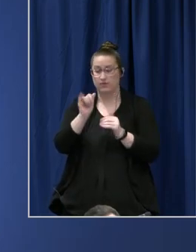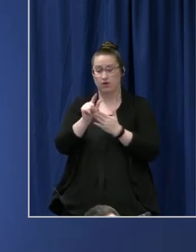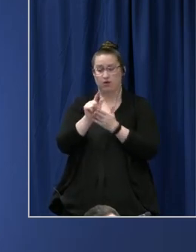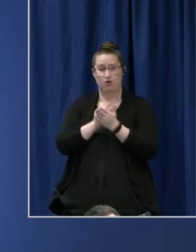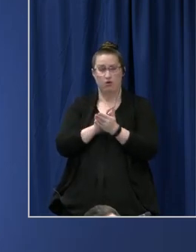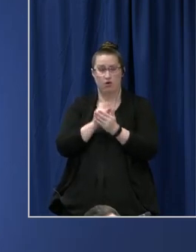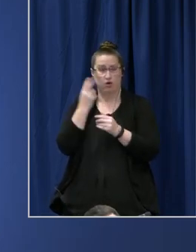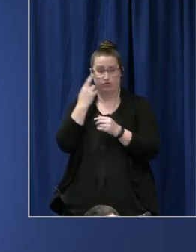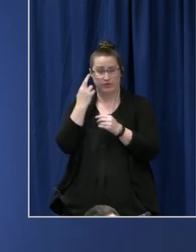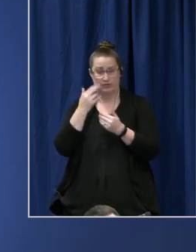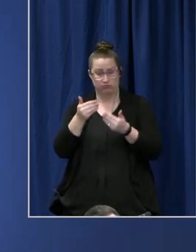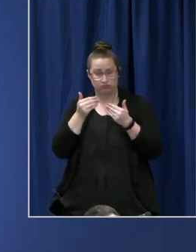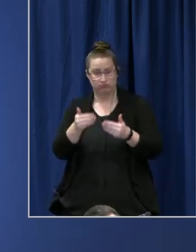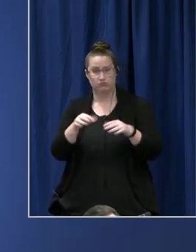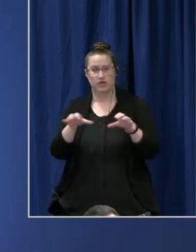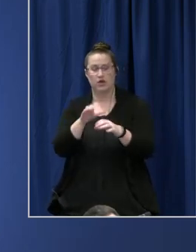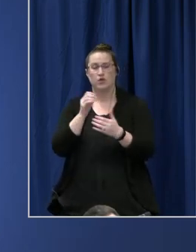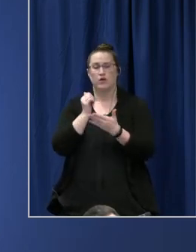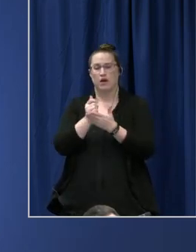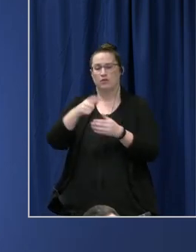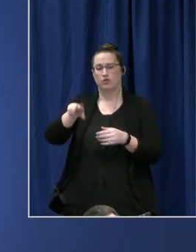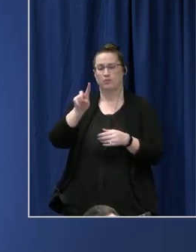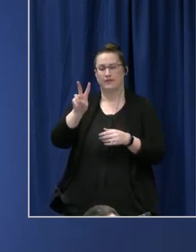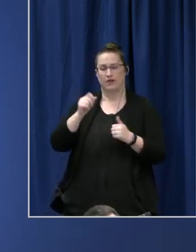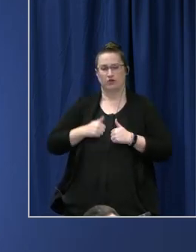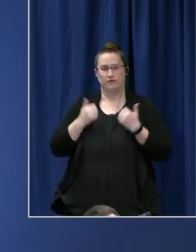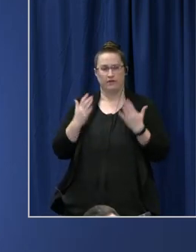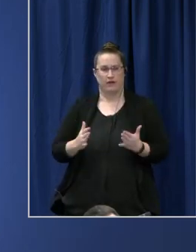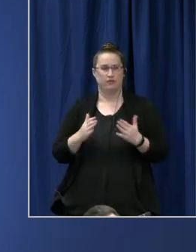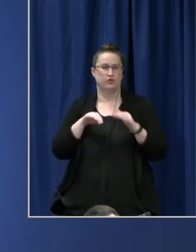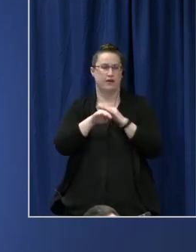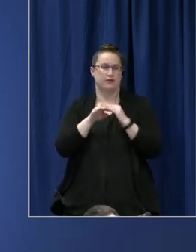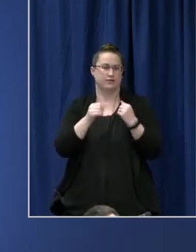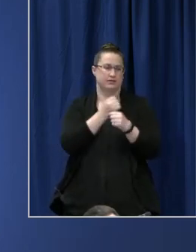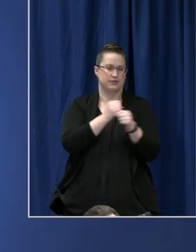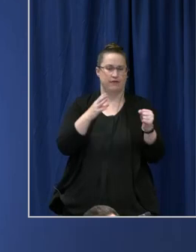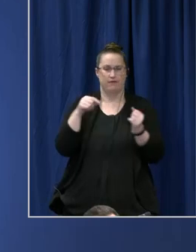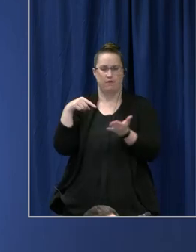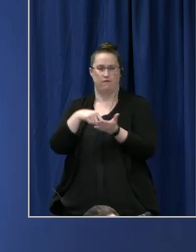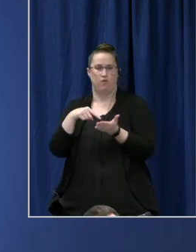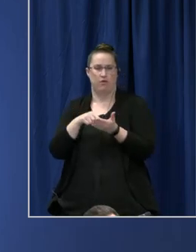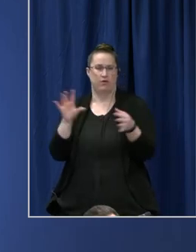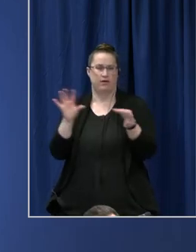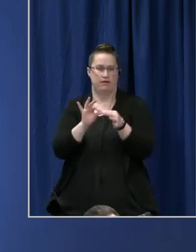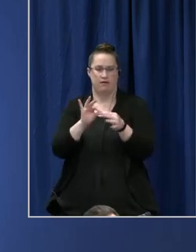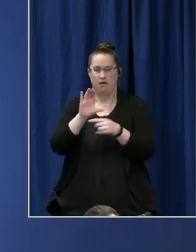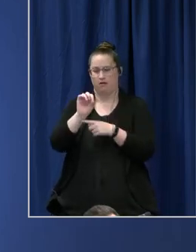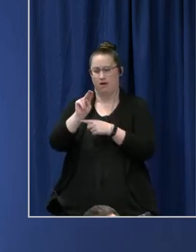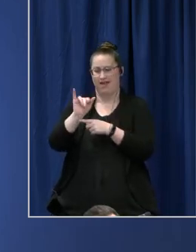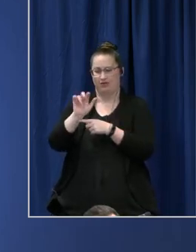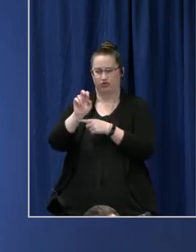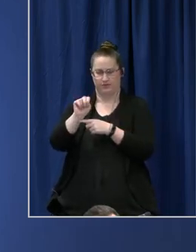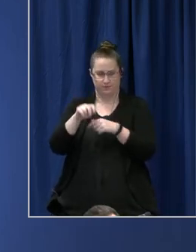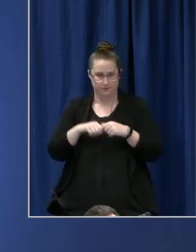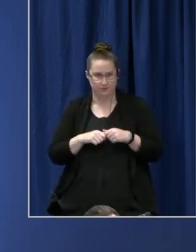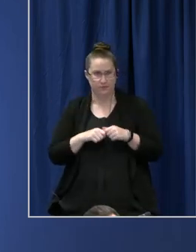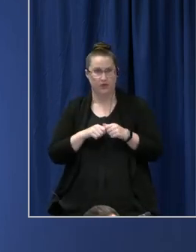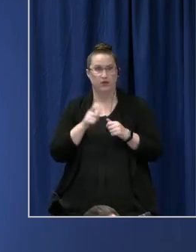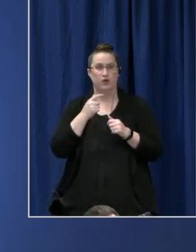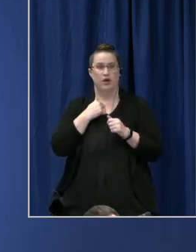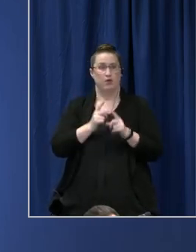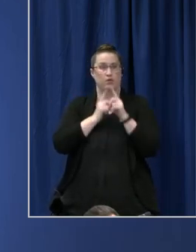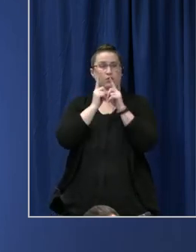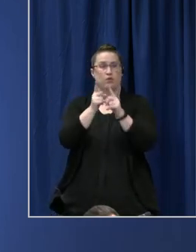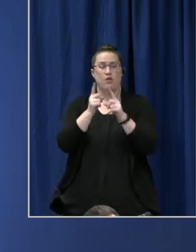to help domestic violence survivors access safe and affordable connections. Our provisions to help survivors